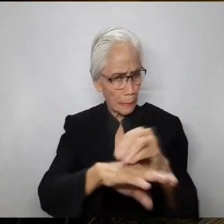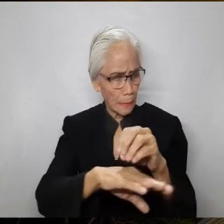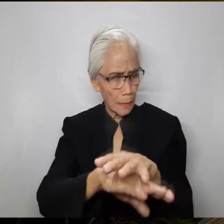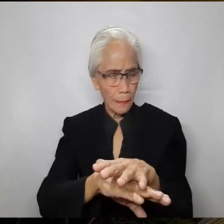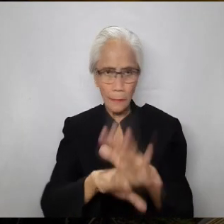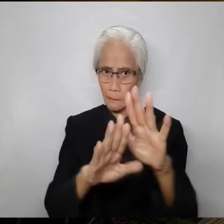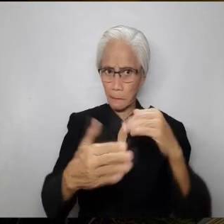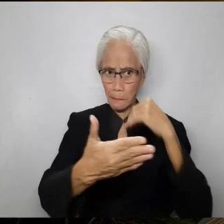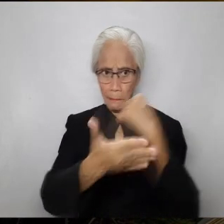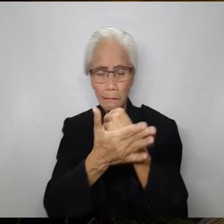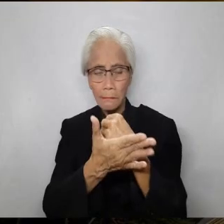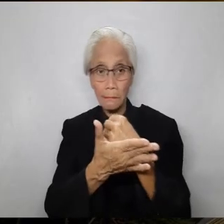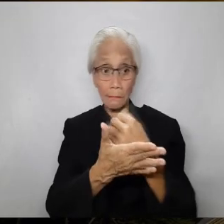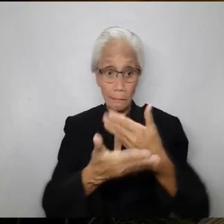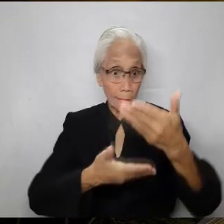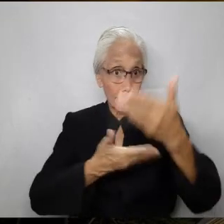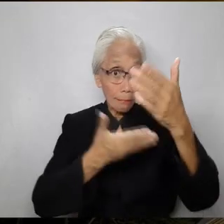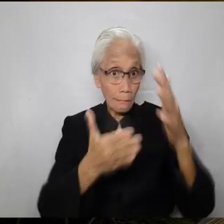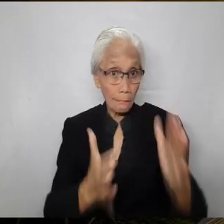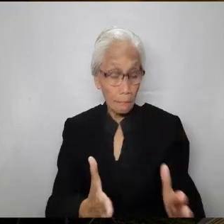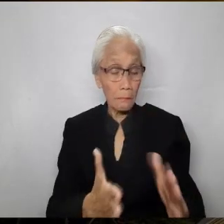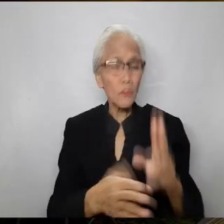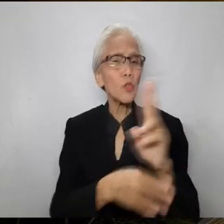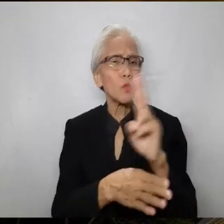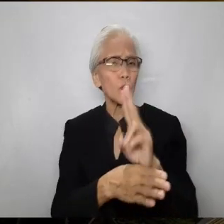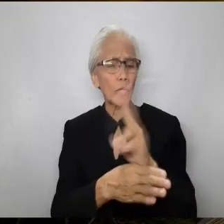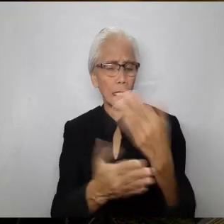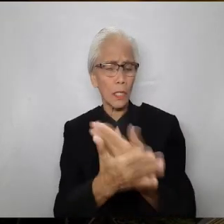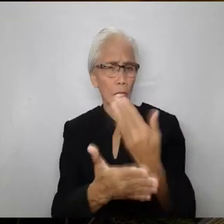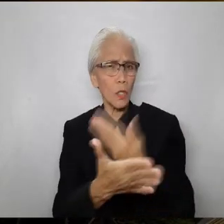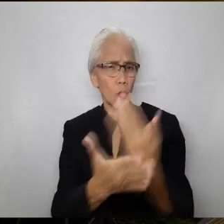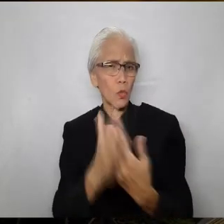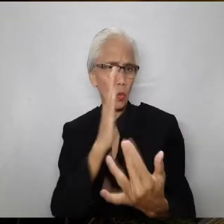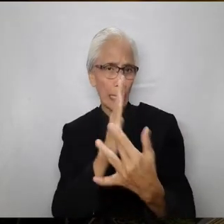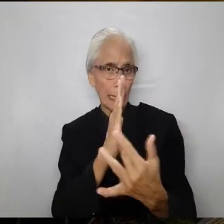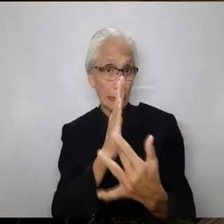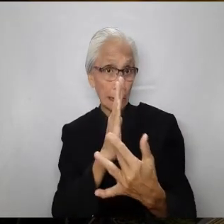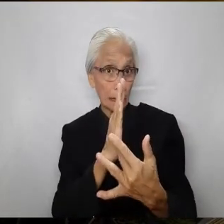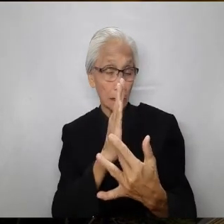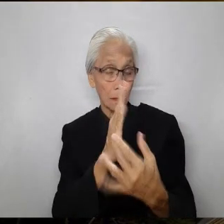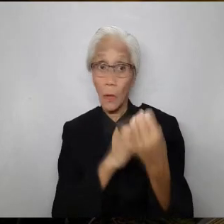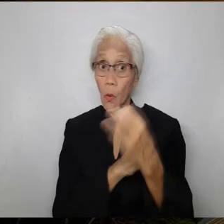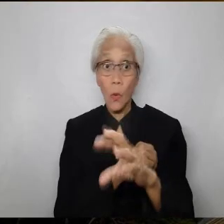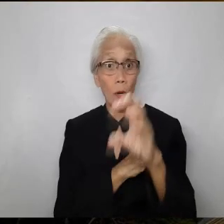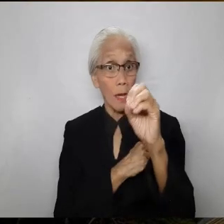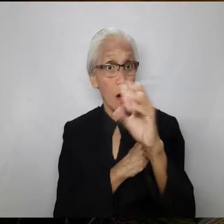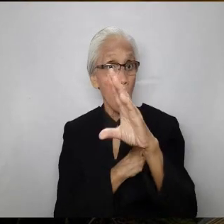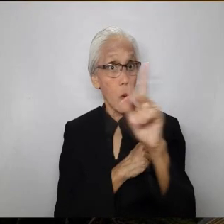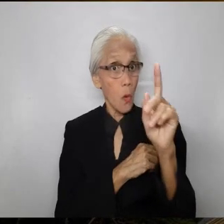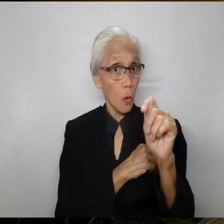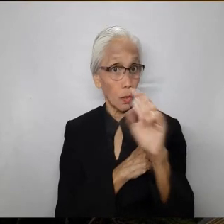here. Stay away from counselors who employ New Age techniques or